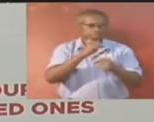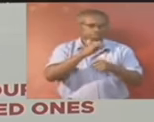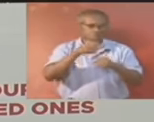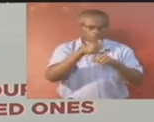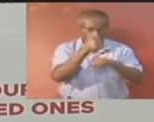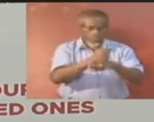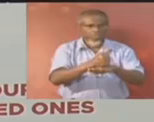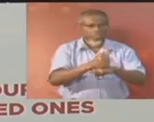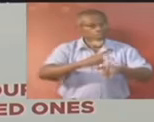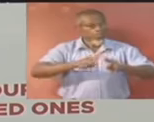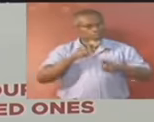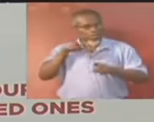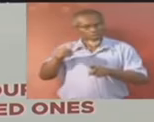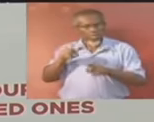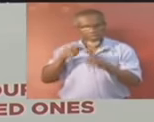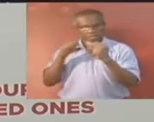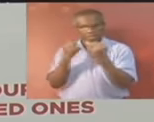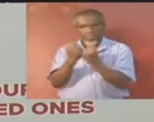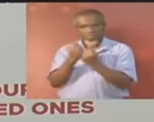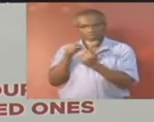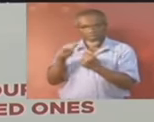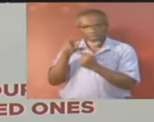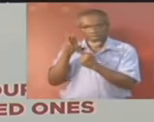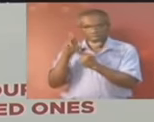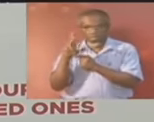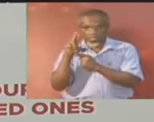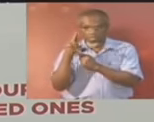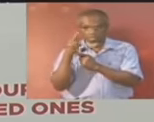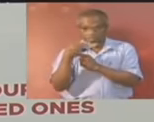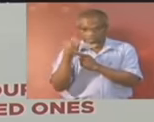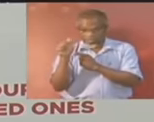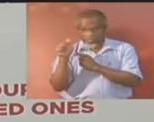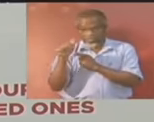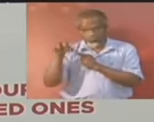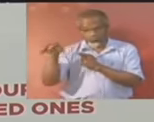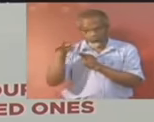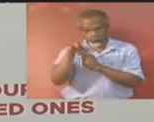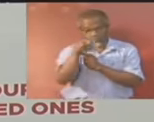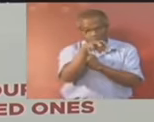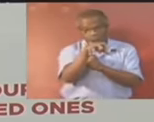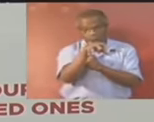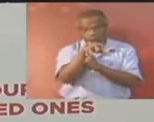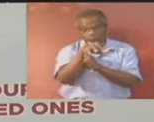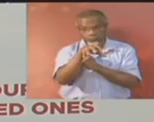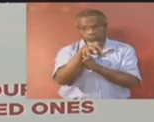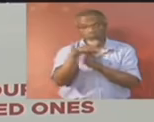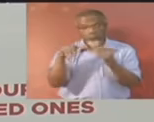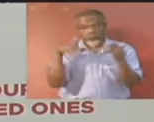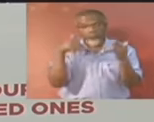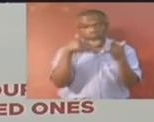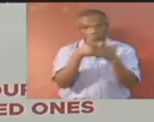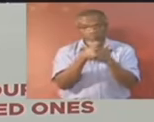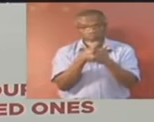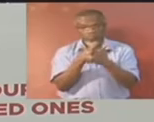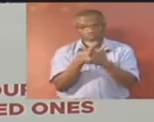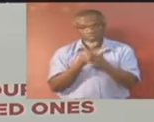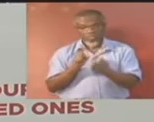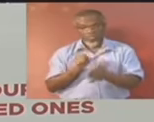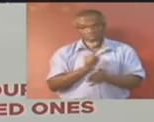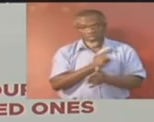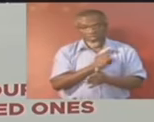at the RHAs, the CEOs, the nurses, the lead physicians, and all others are